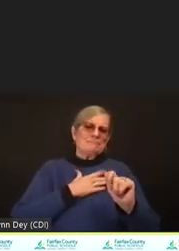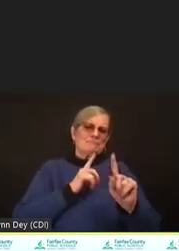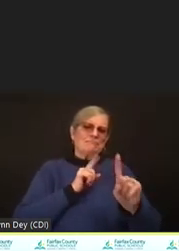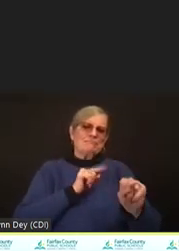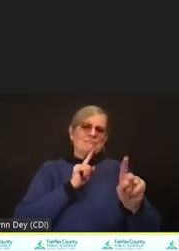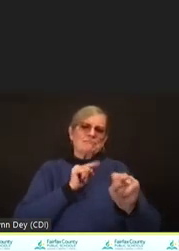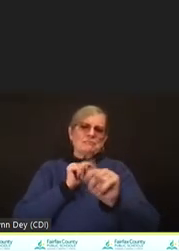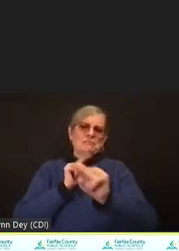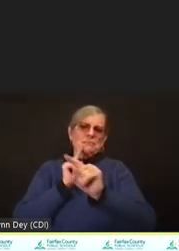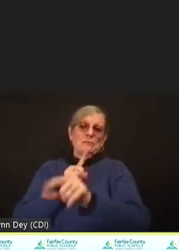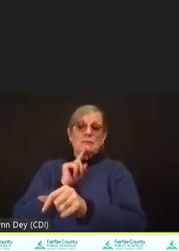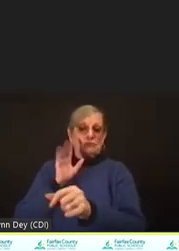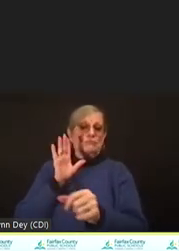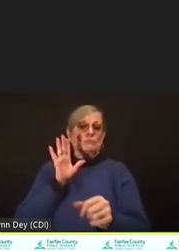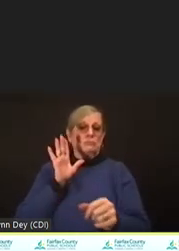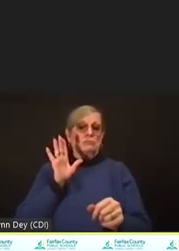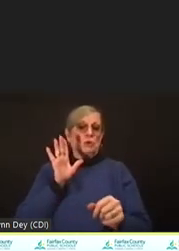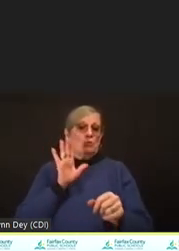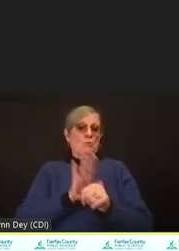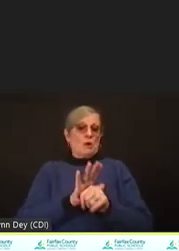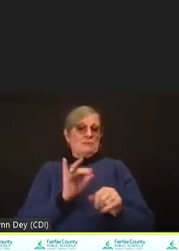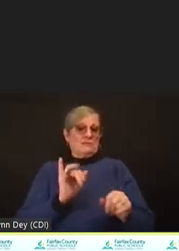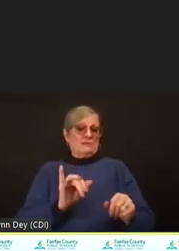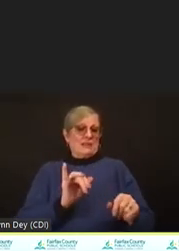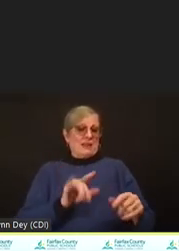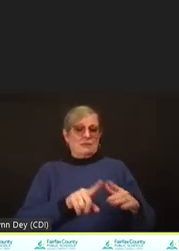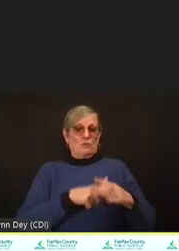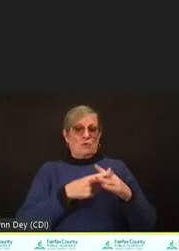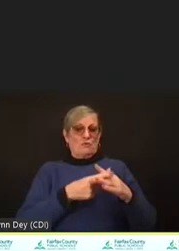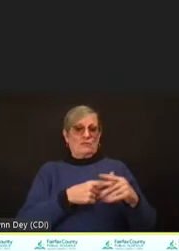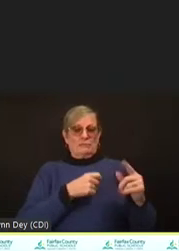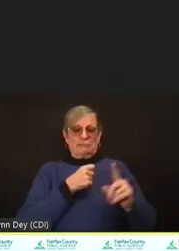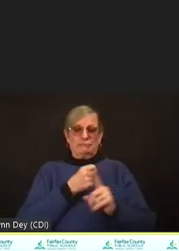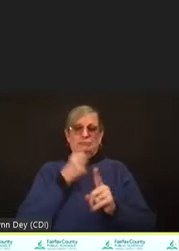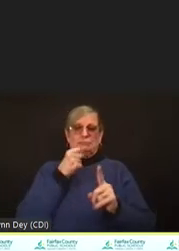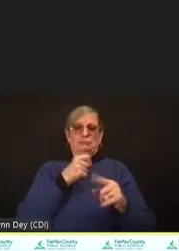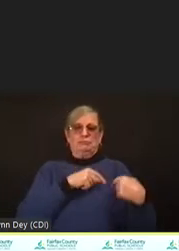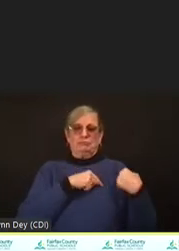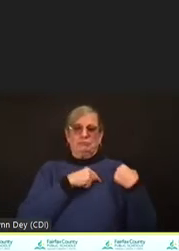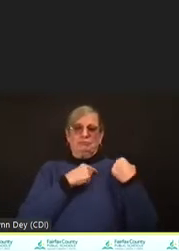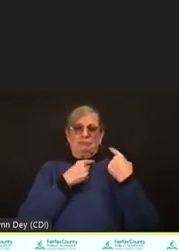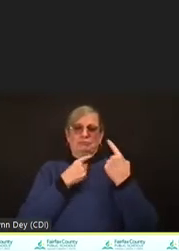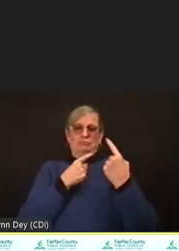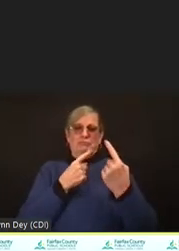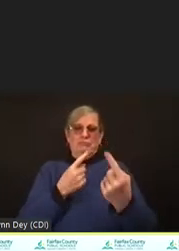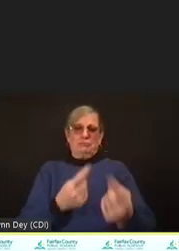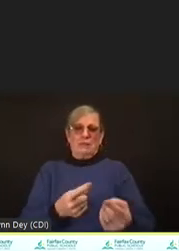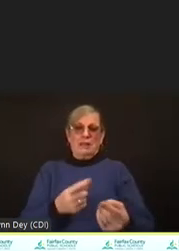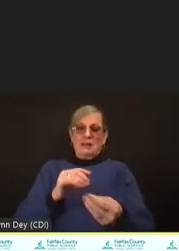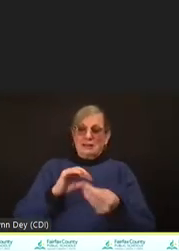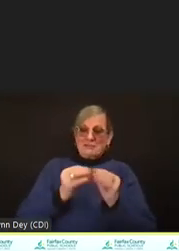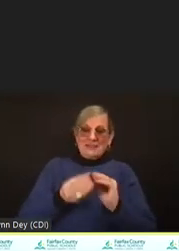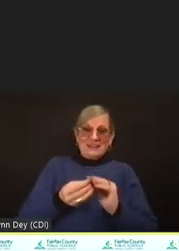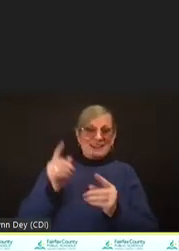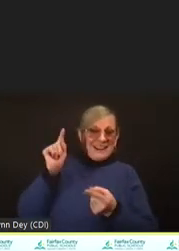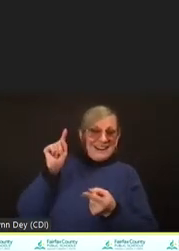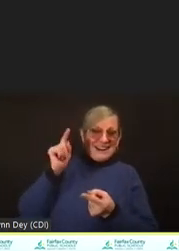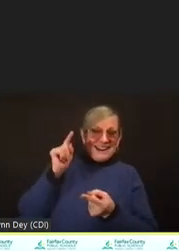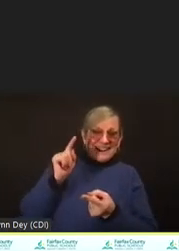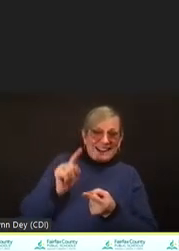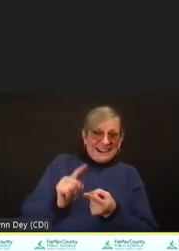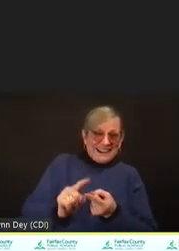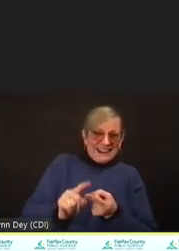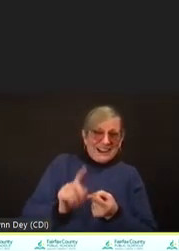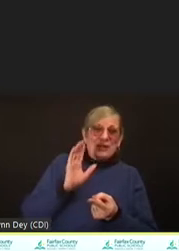the pandemic began, and we will as we move out of this pandemic. And we will move out and through this pandemic together